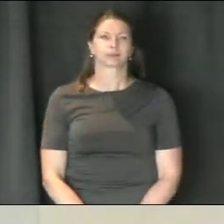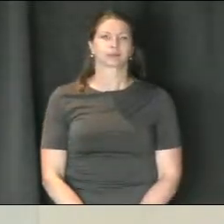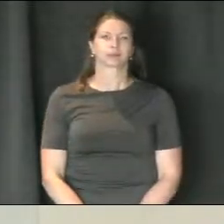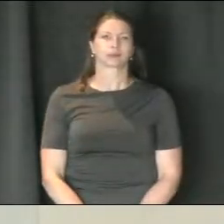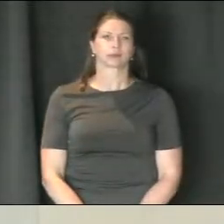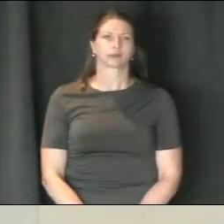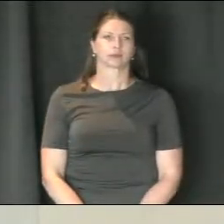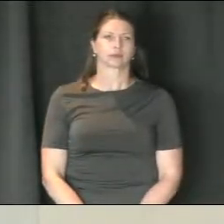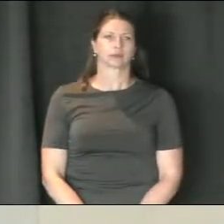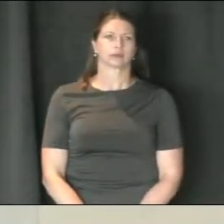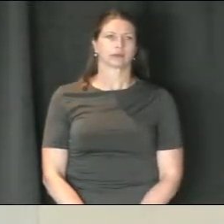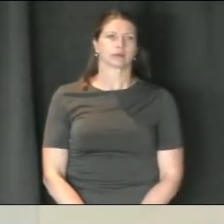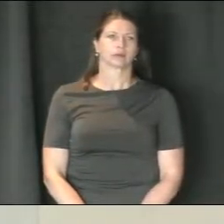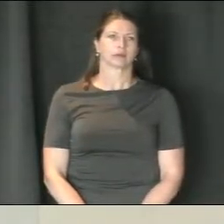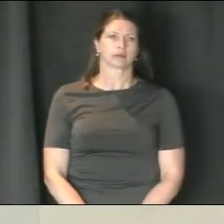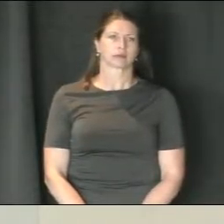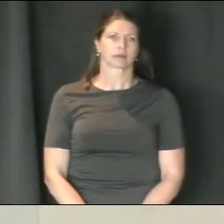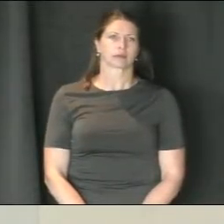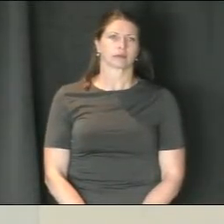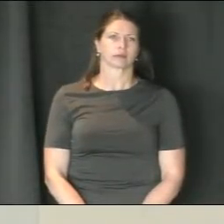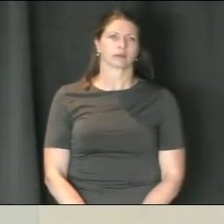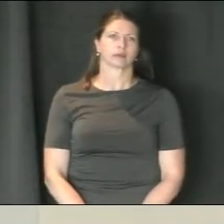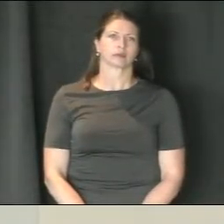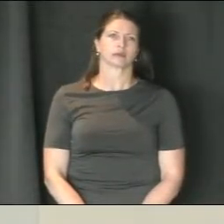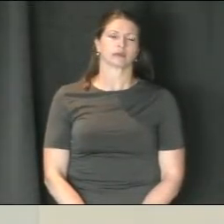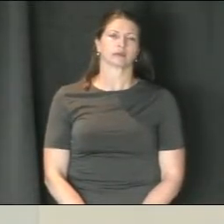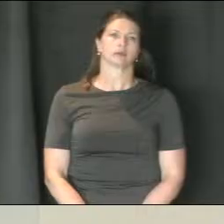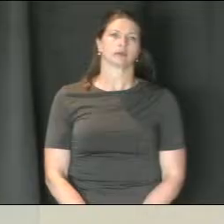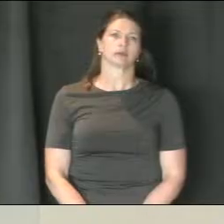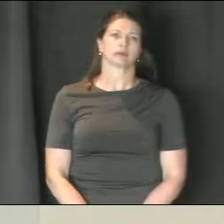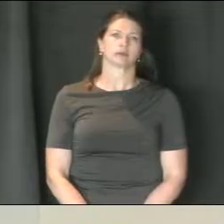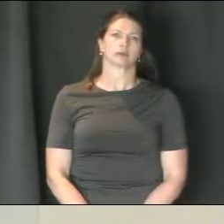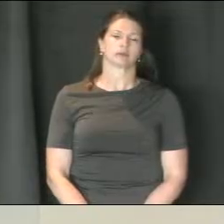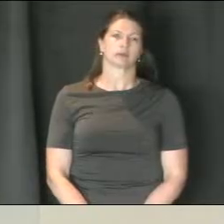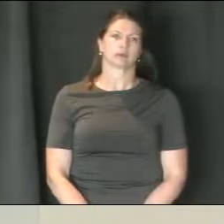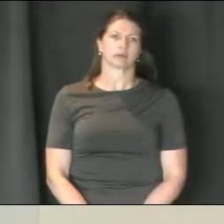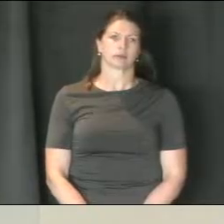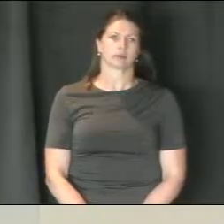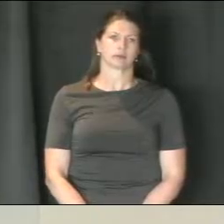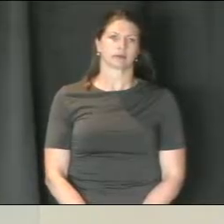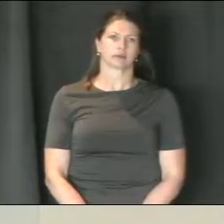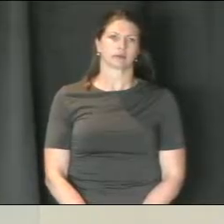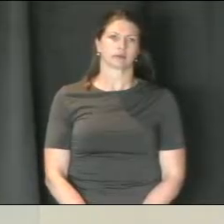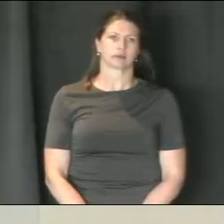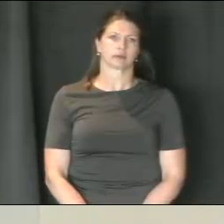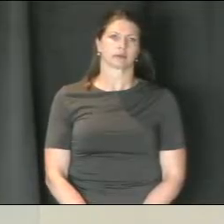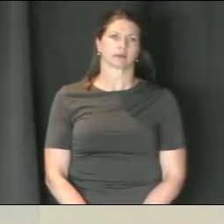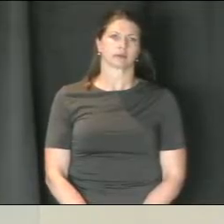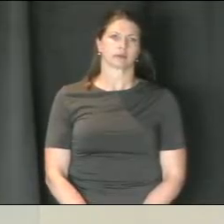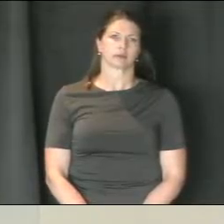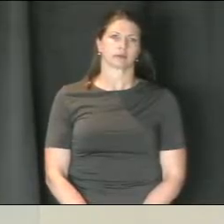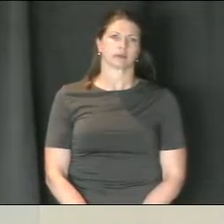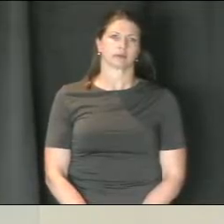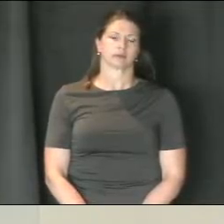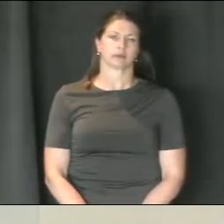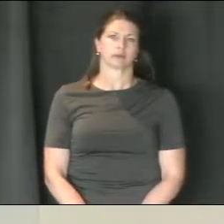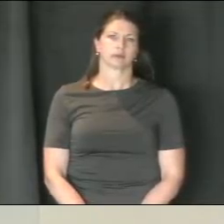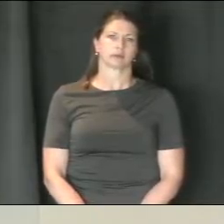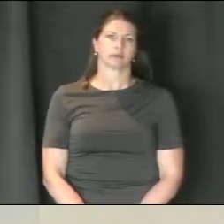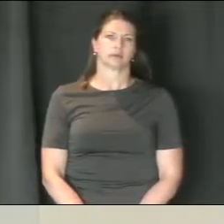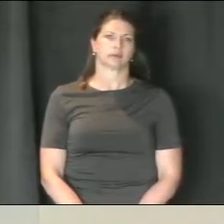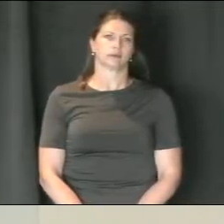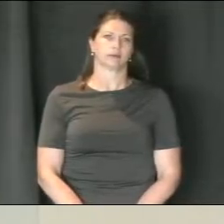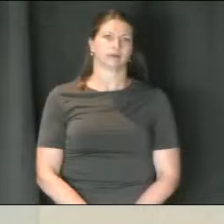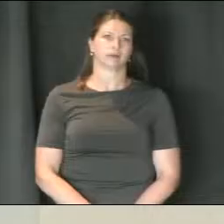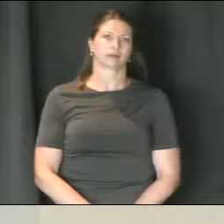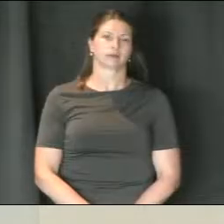dans cette province où j'ai fait ma vie et j'ai commencé à être active par l'Université Memorial